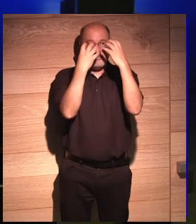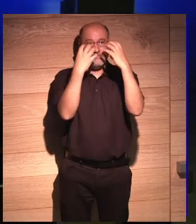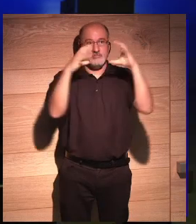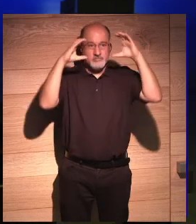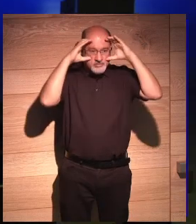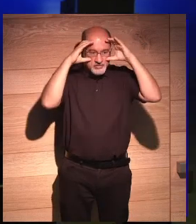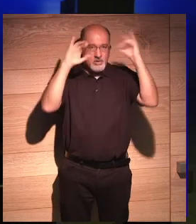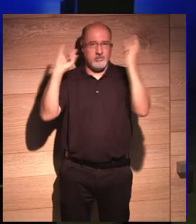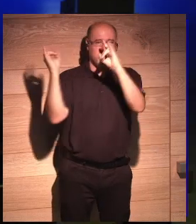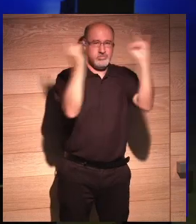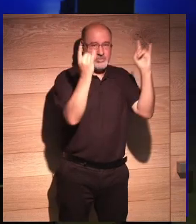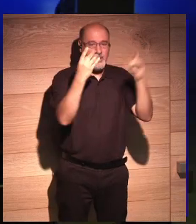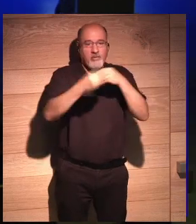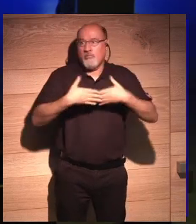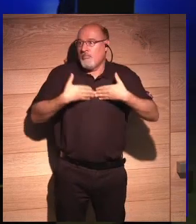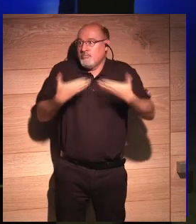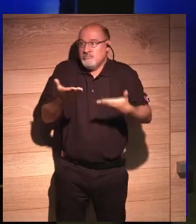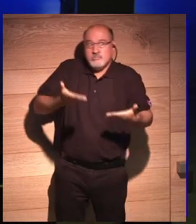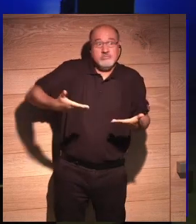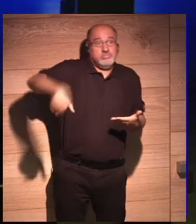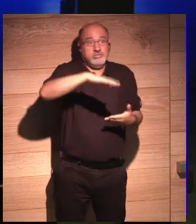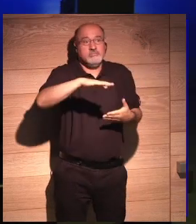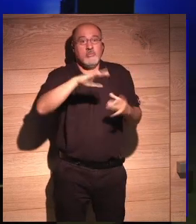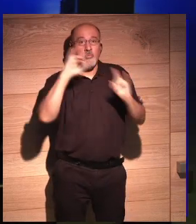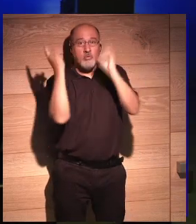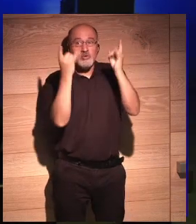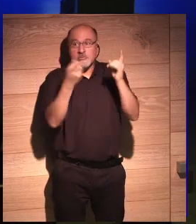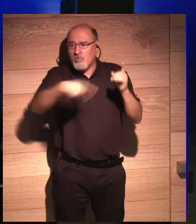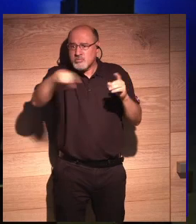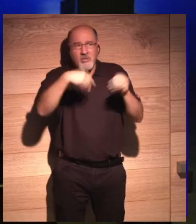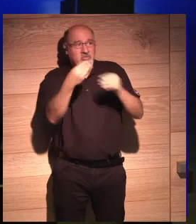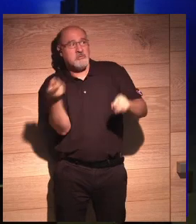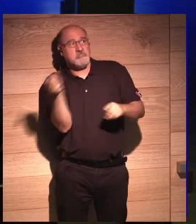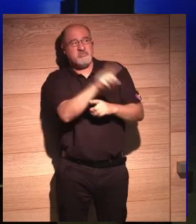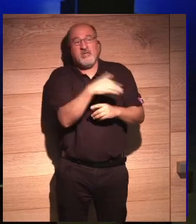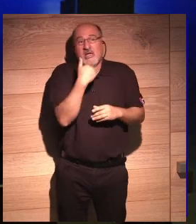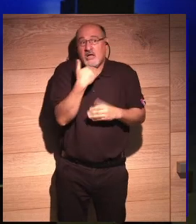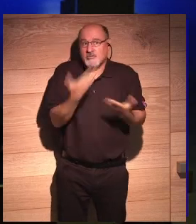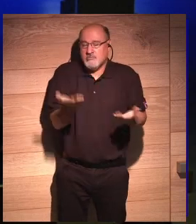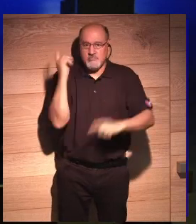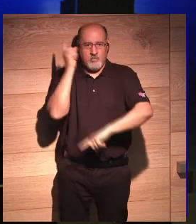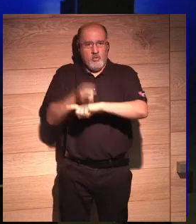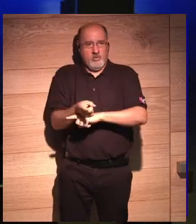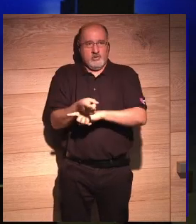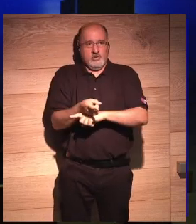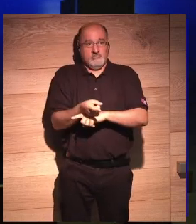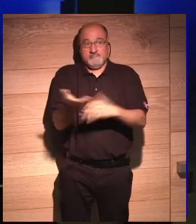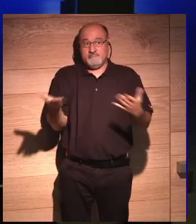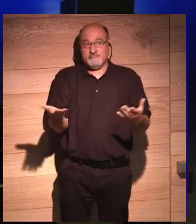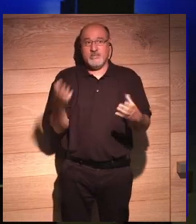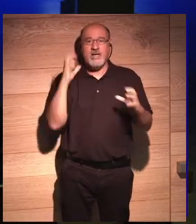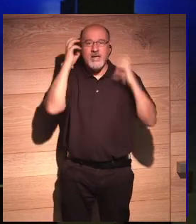in that forest. And so it was a wonderful brief, and where we ended up was we liked the